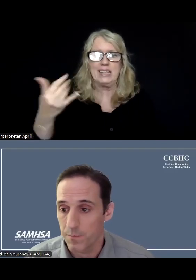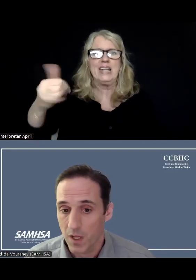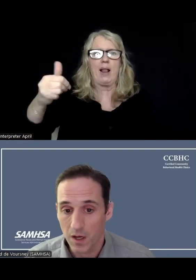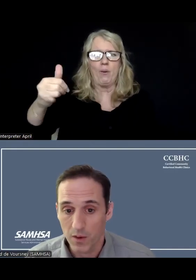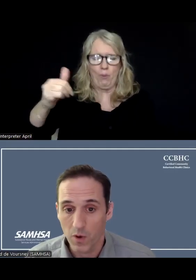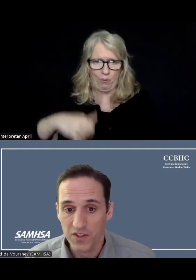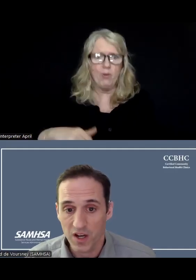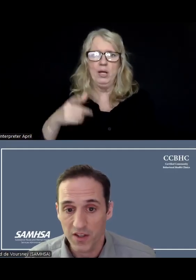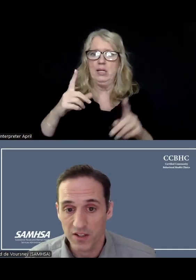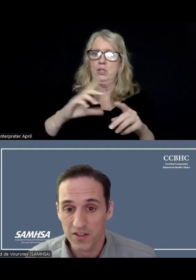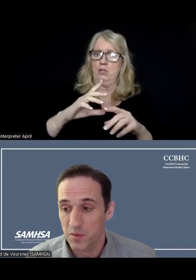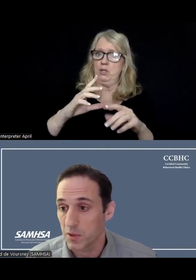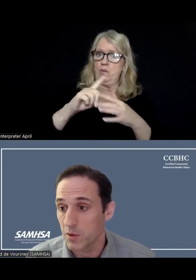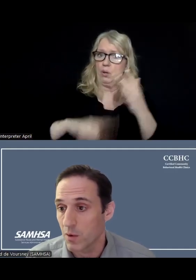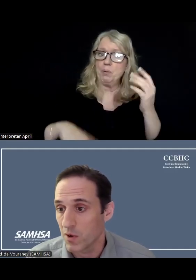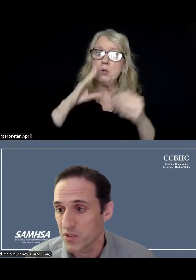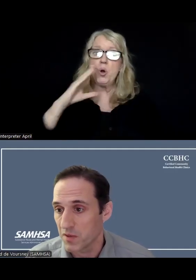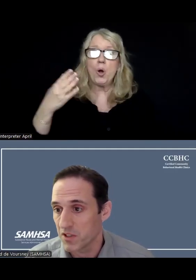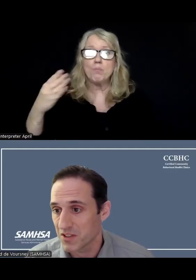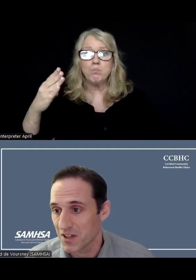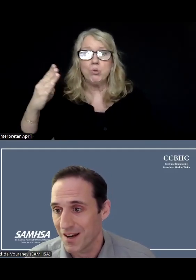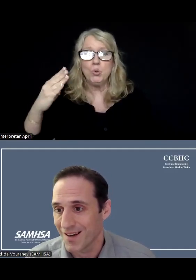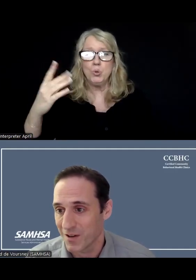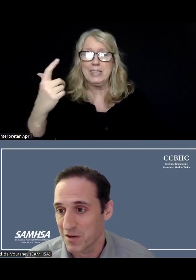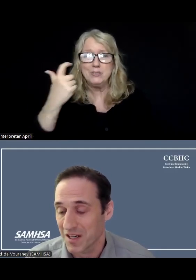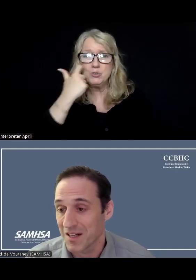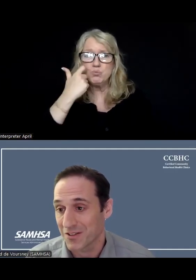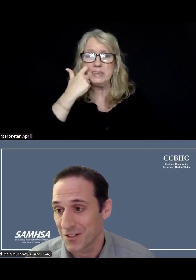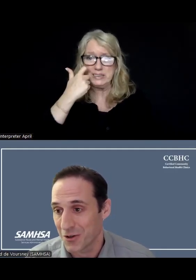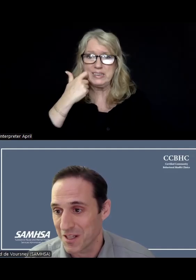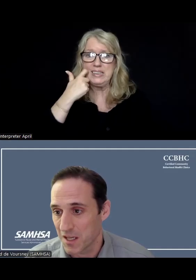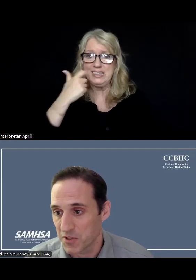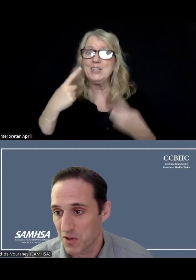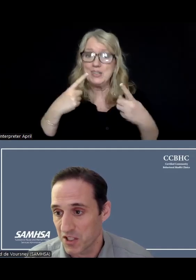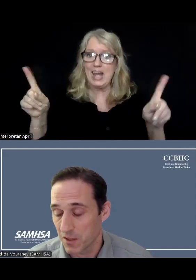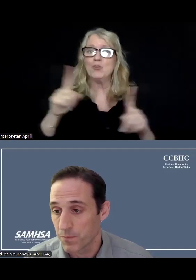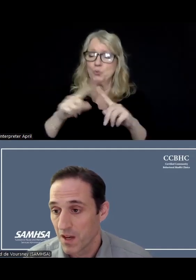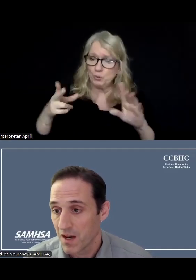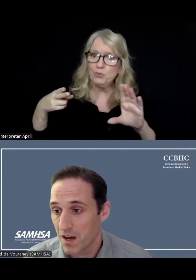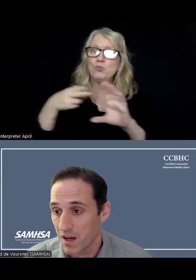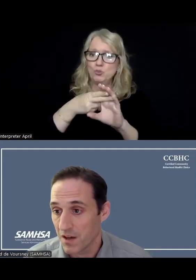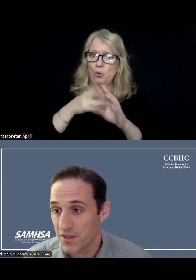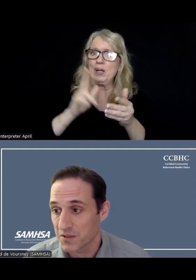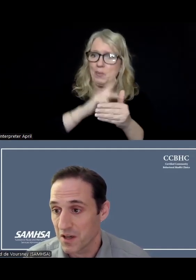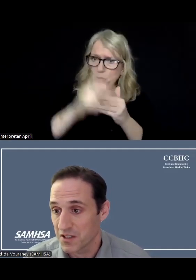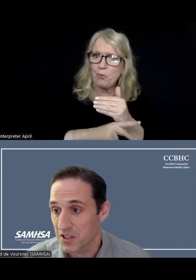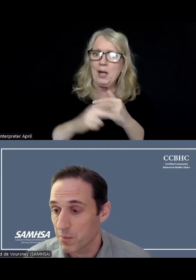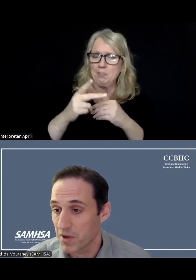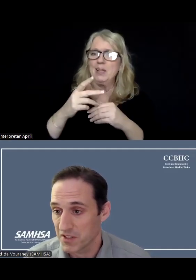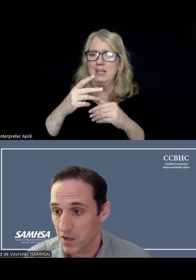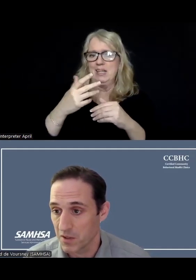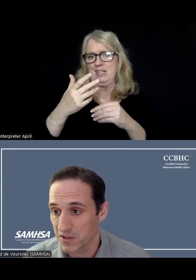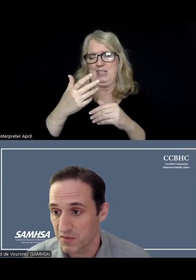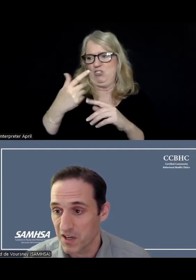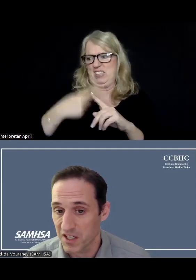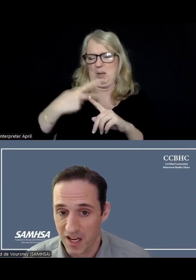And the ones that are listed in blue are ones that we've just announced that are joining the demonstration just a couple